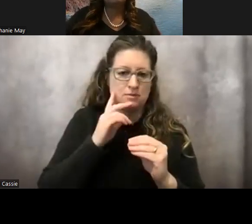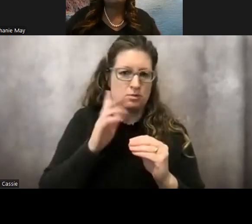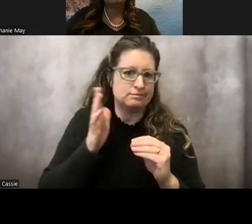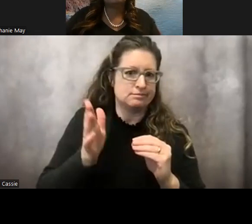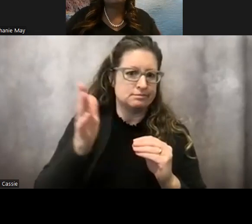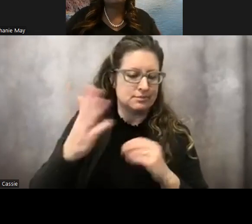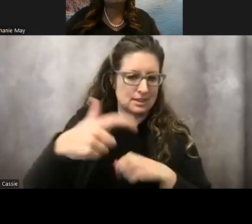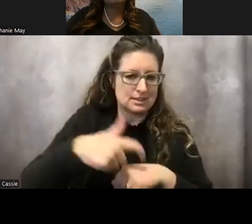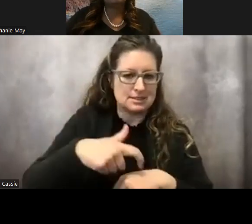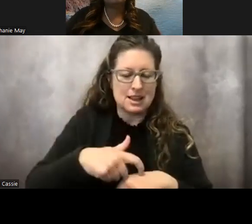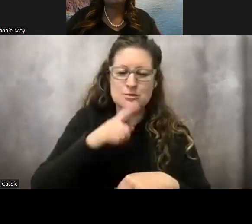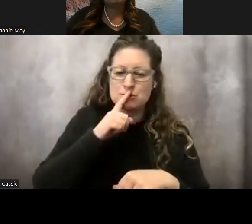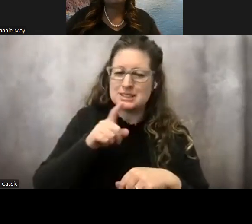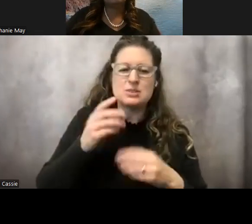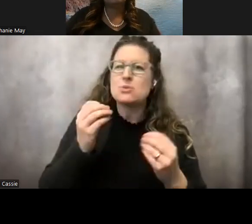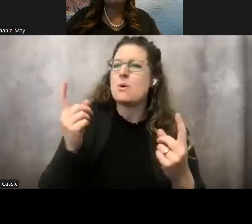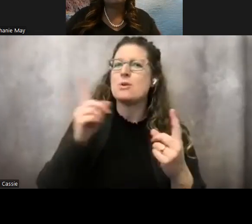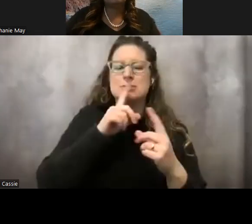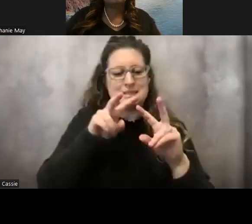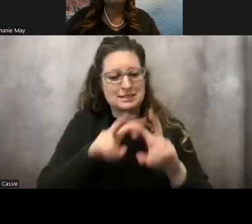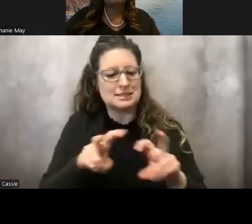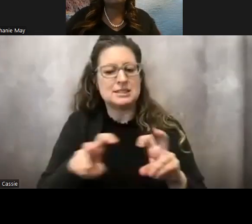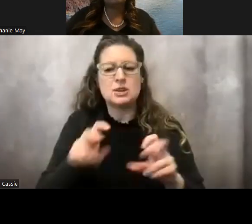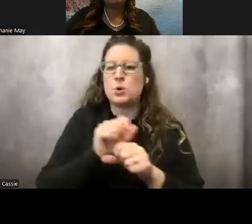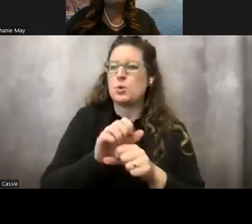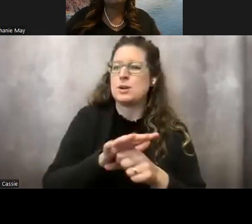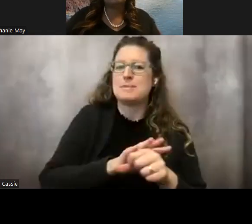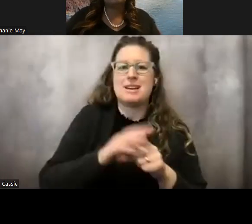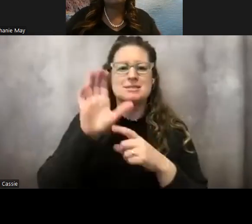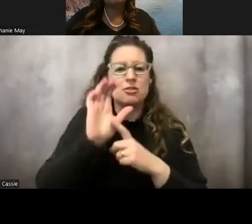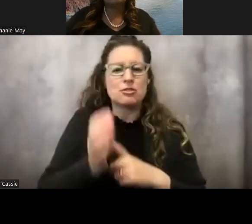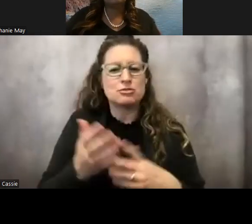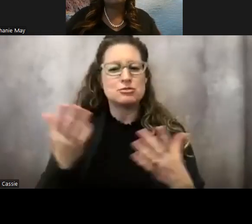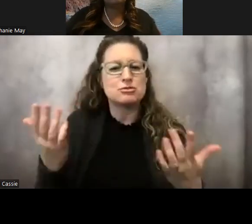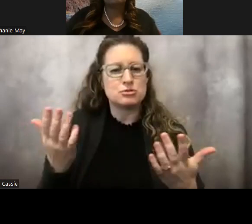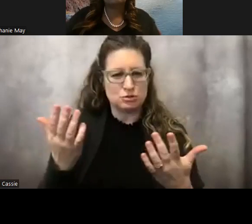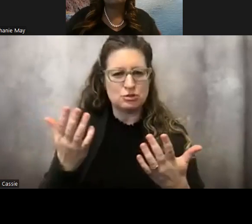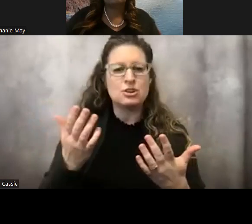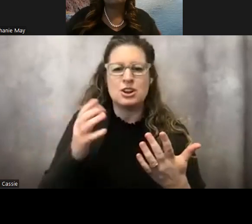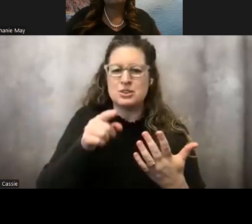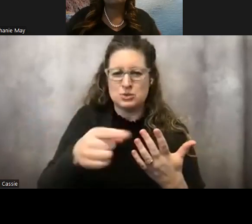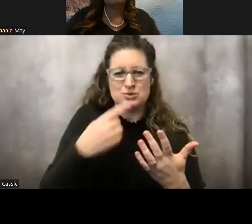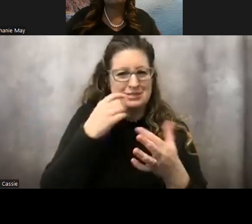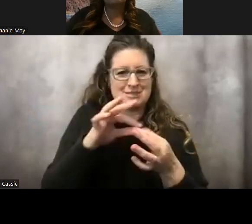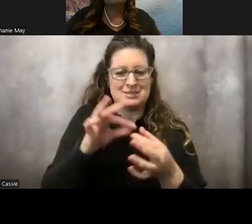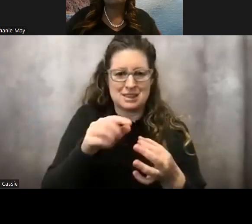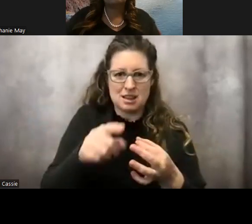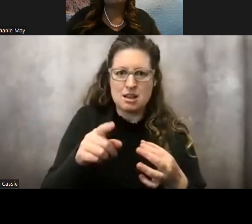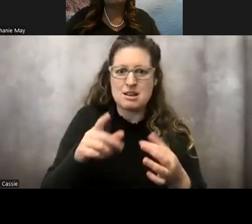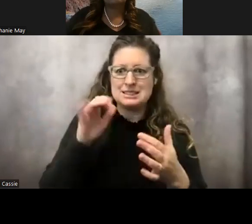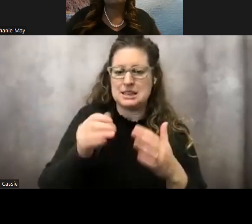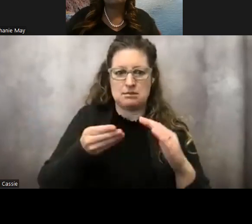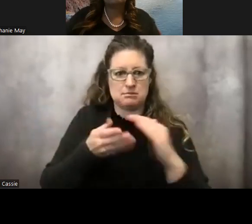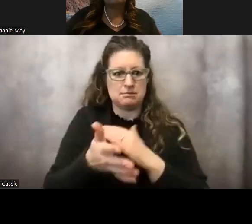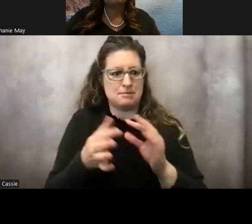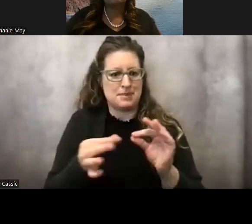culture of the workplace. Like you said, dealing with this issue where it's communicated to people that self-sacrifice is the most important thing. We